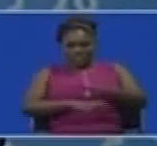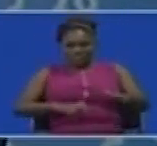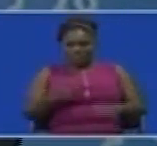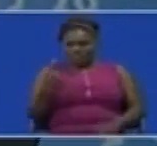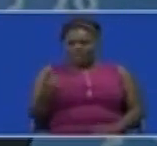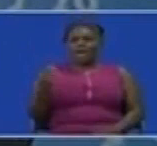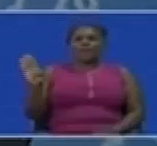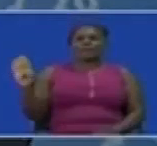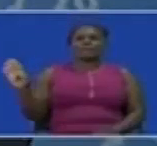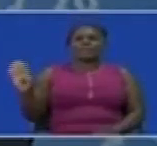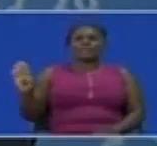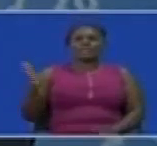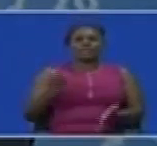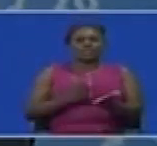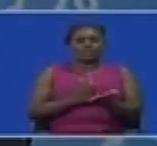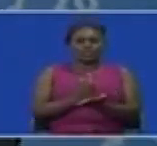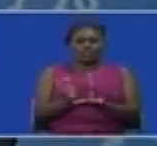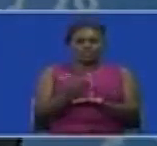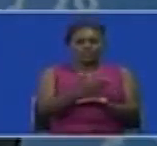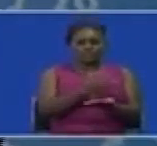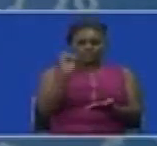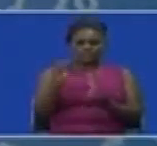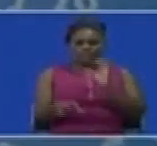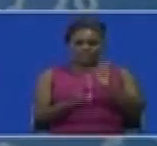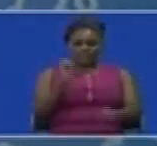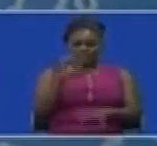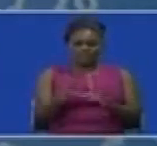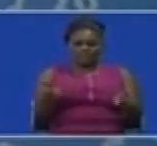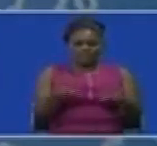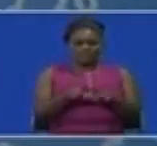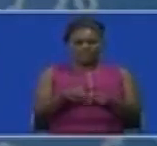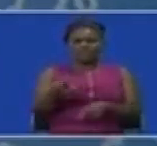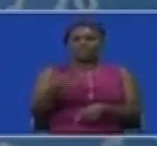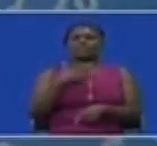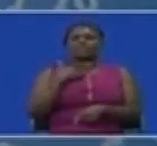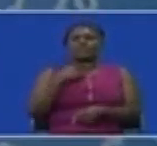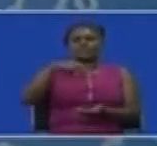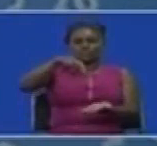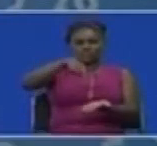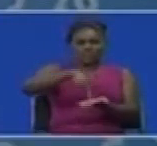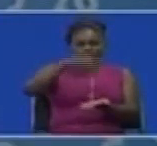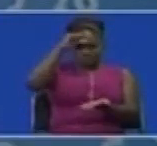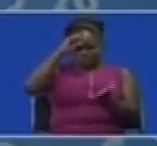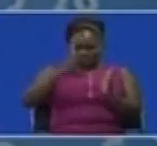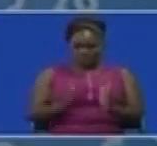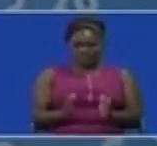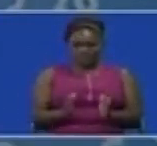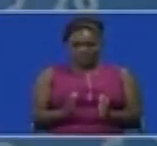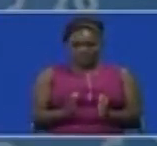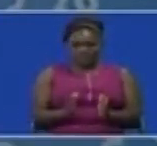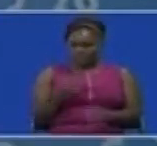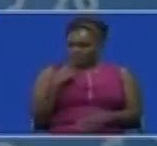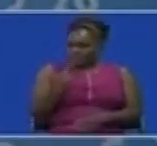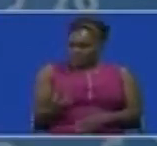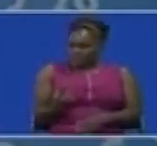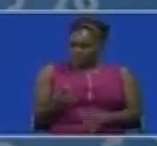1 billion shillings through garbage collection. Omar, who is also eyeing the gubernatorial seat currently held by Ali Hassan Joho, alleged